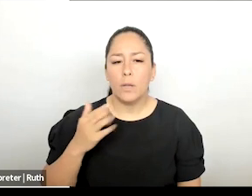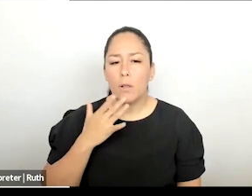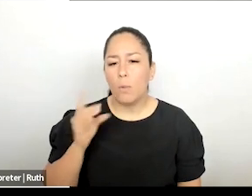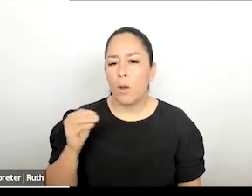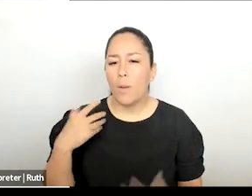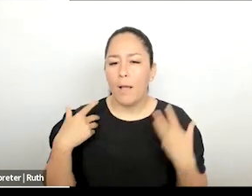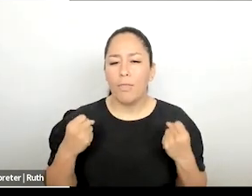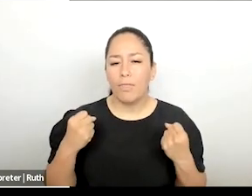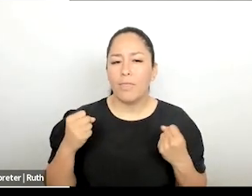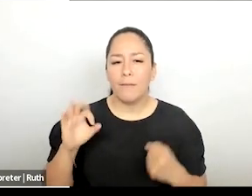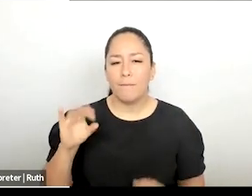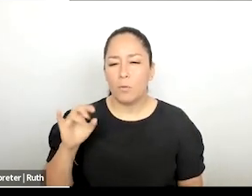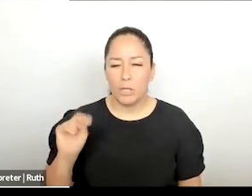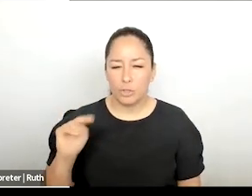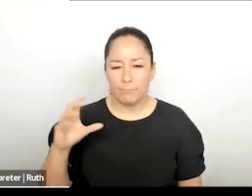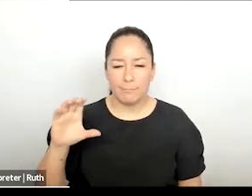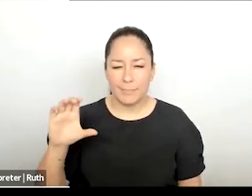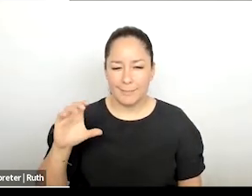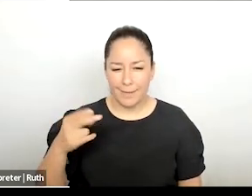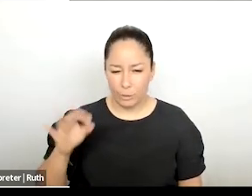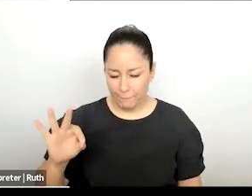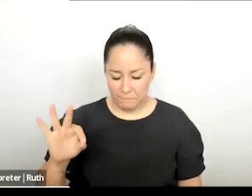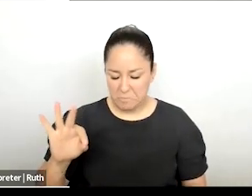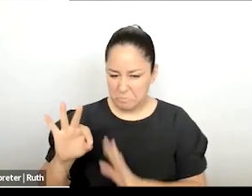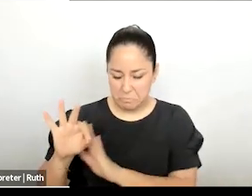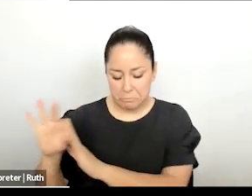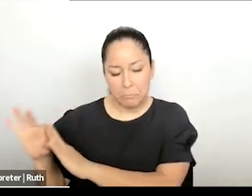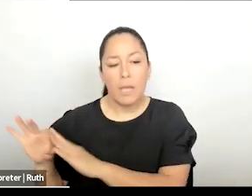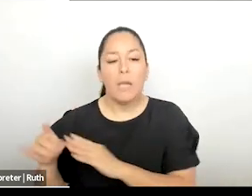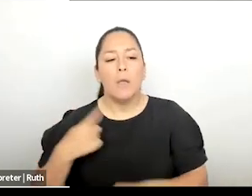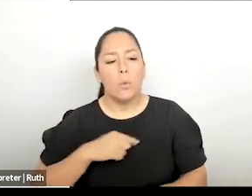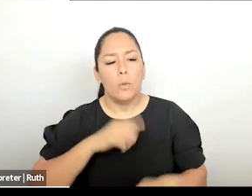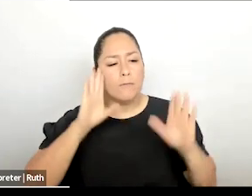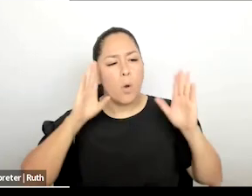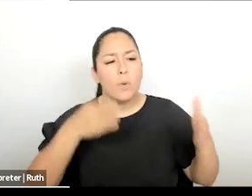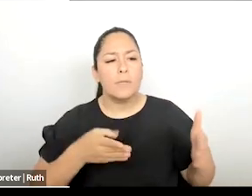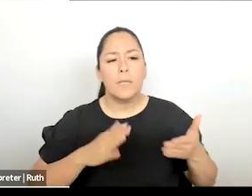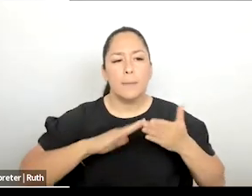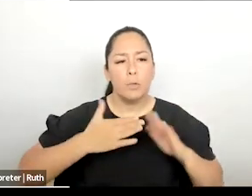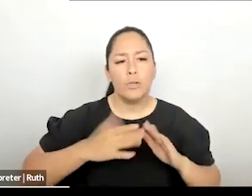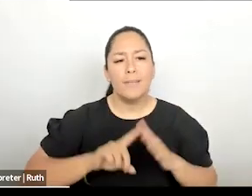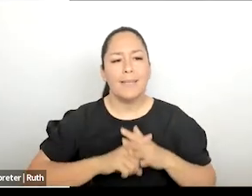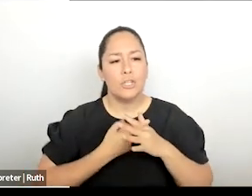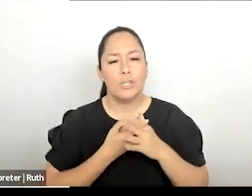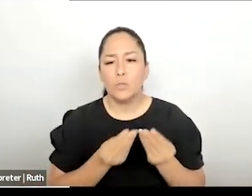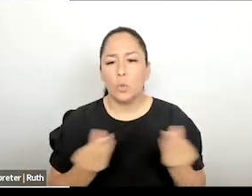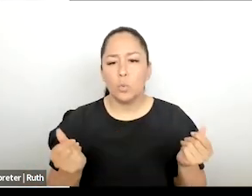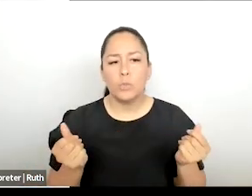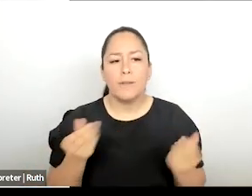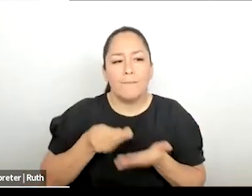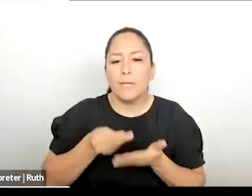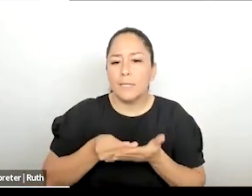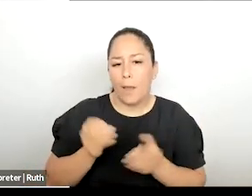the question and answer period. But want us to spend some time really talking about the community-initiated solutions